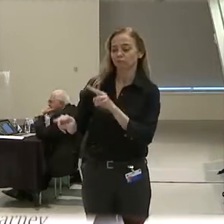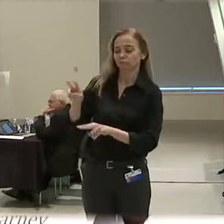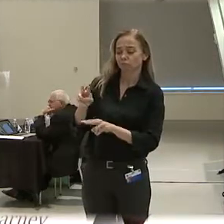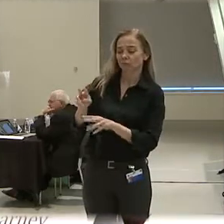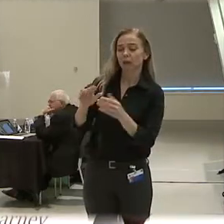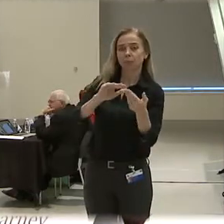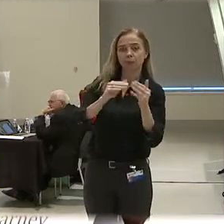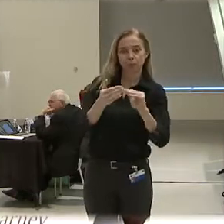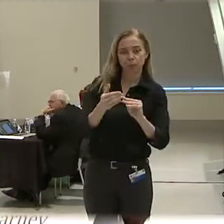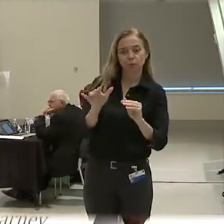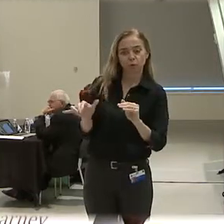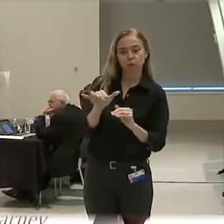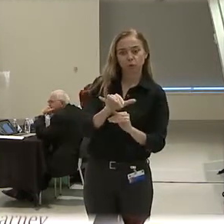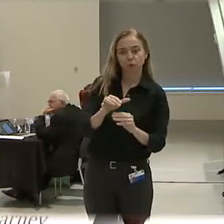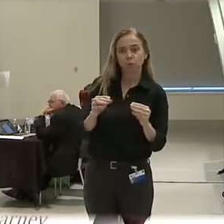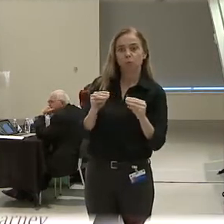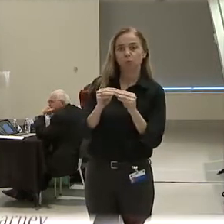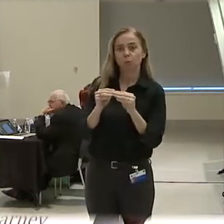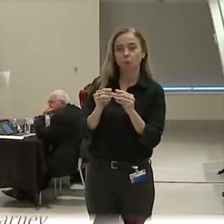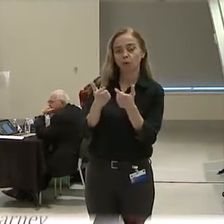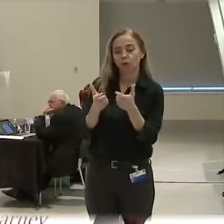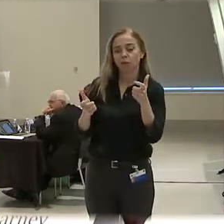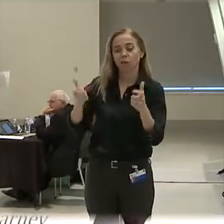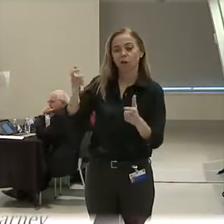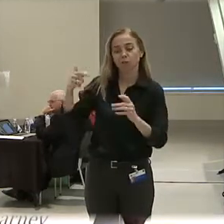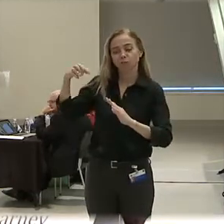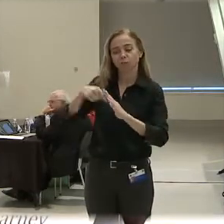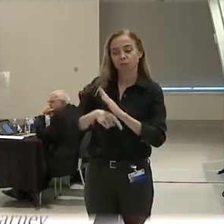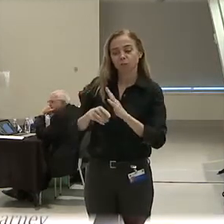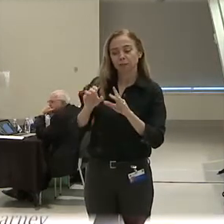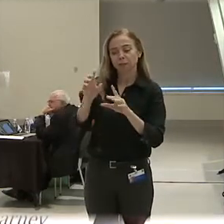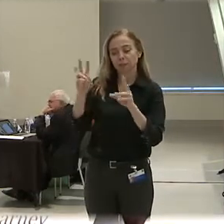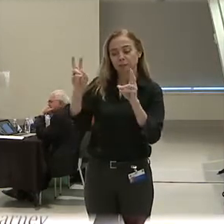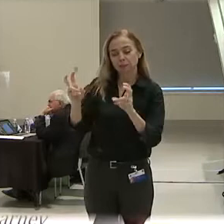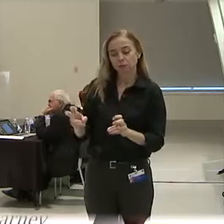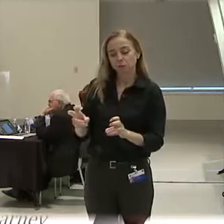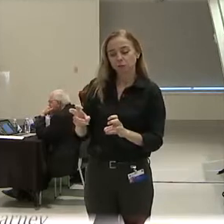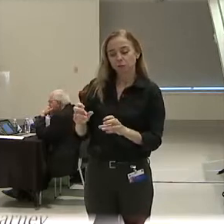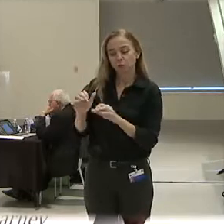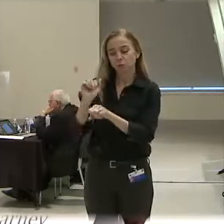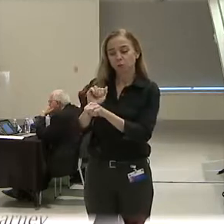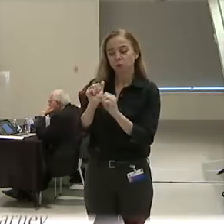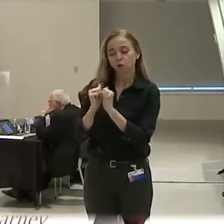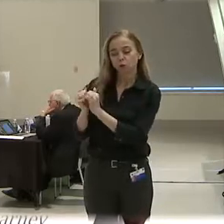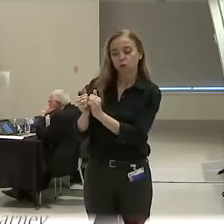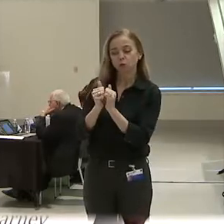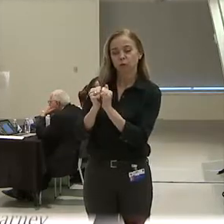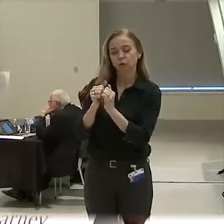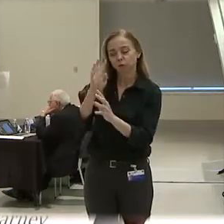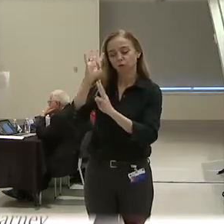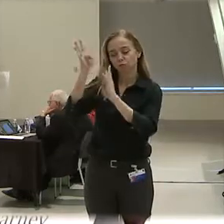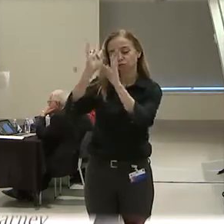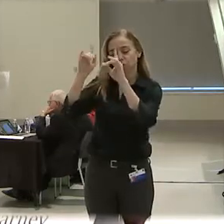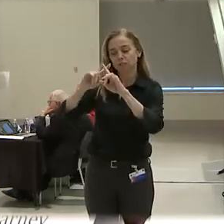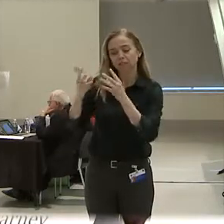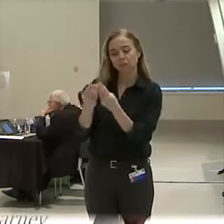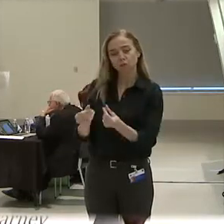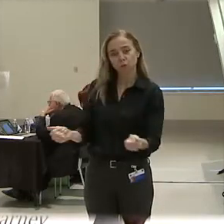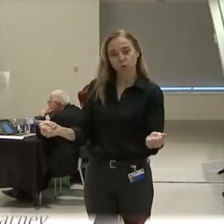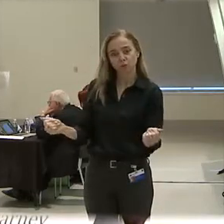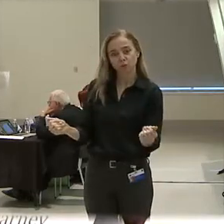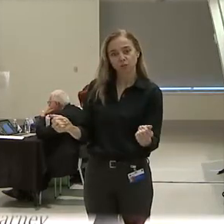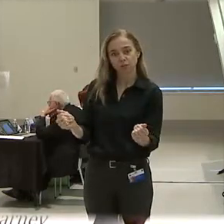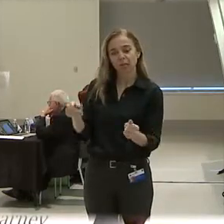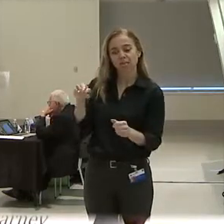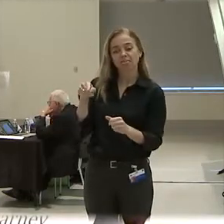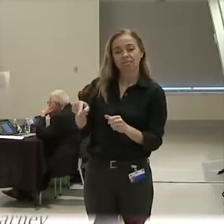to identify larger and more systemic issues and work together to come up with solutions. And I think that is where oversight across